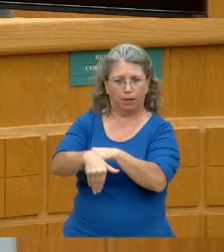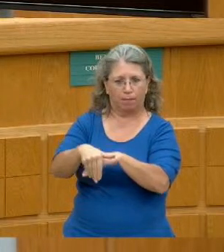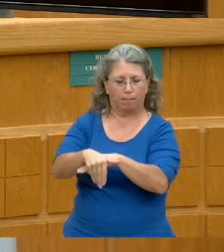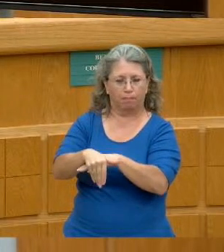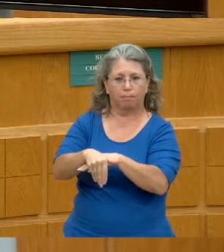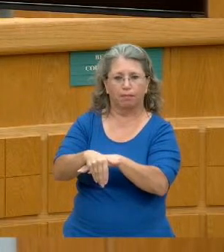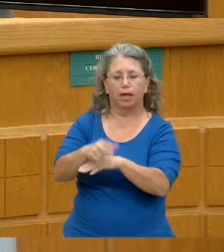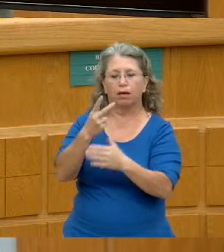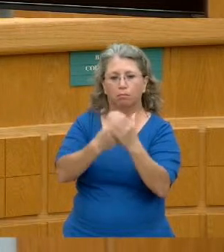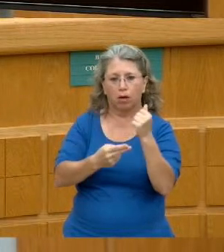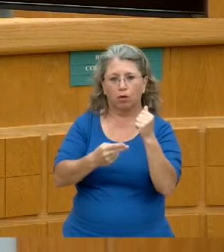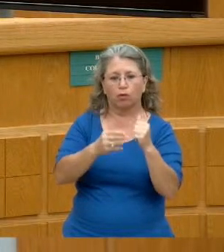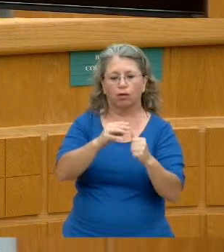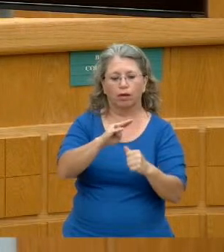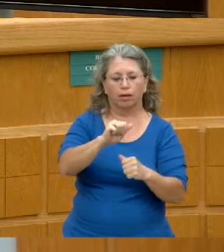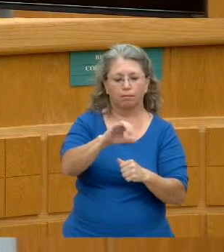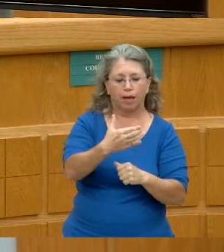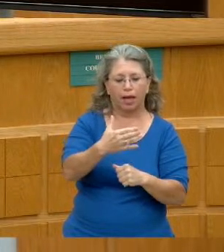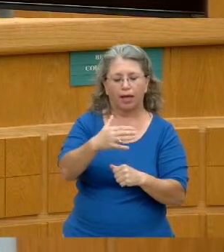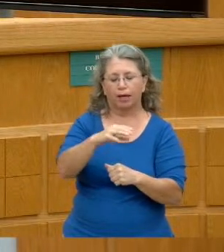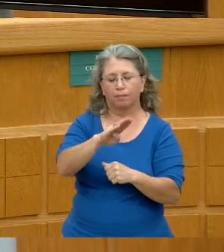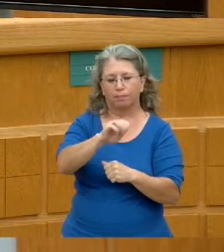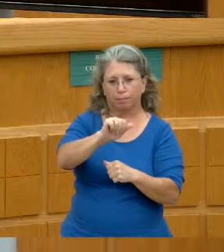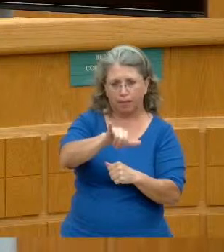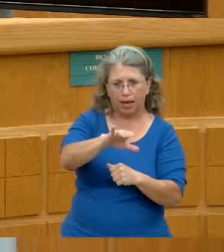the bay and the Gulf.